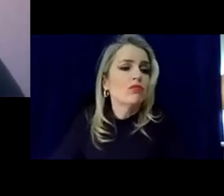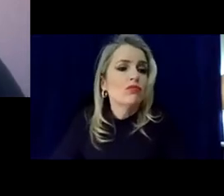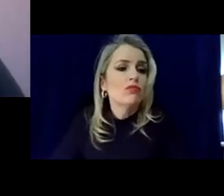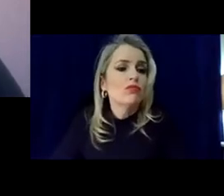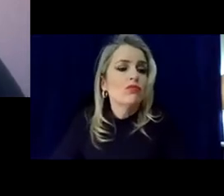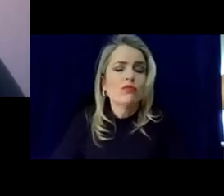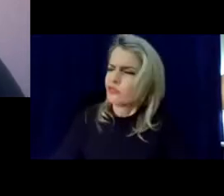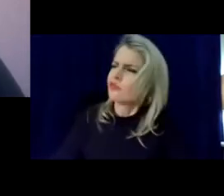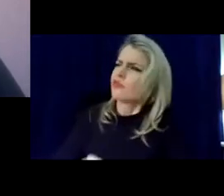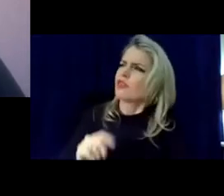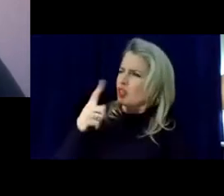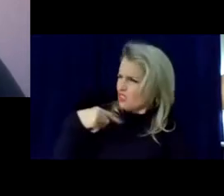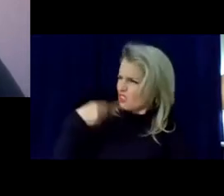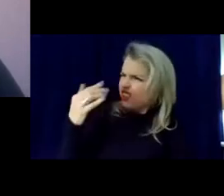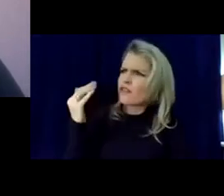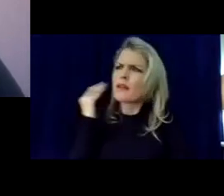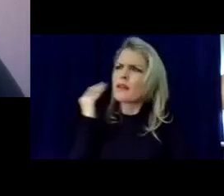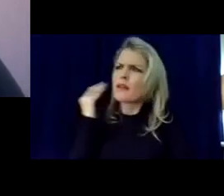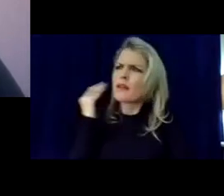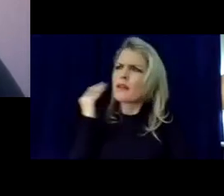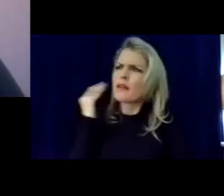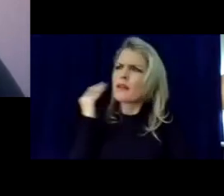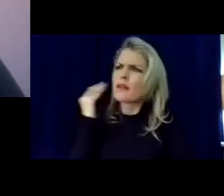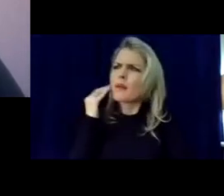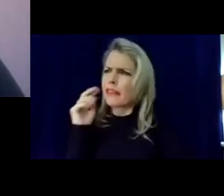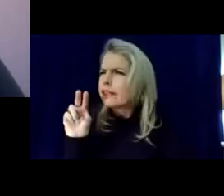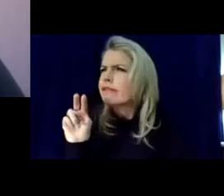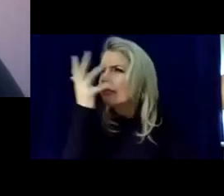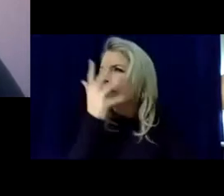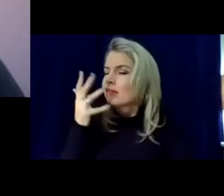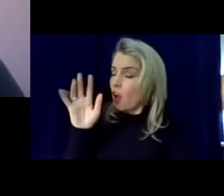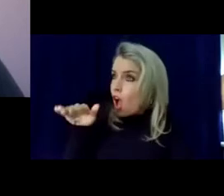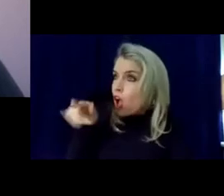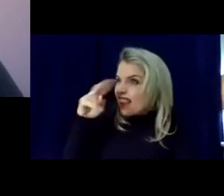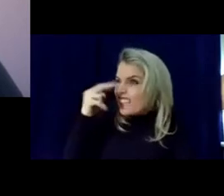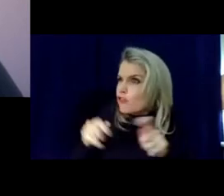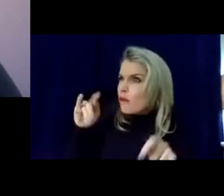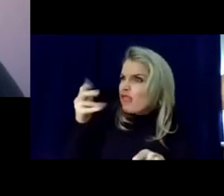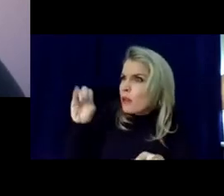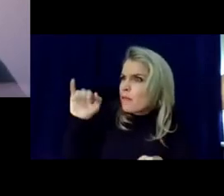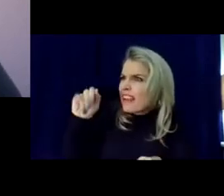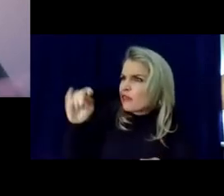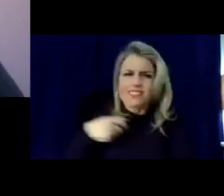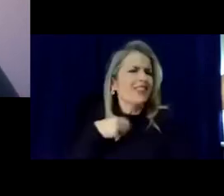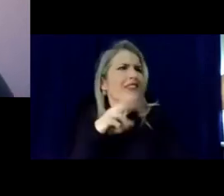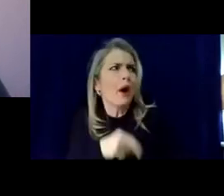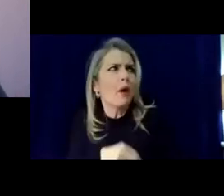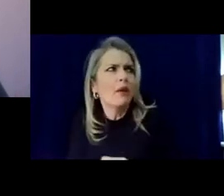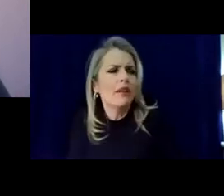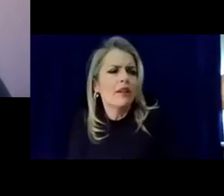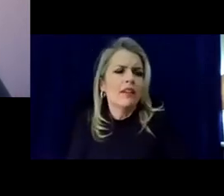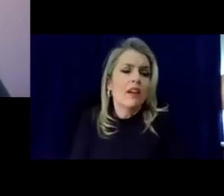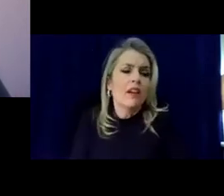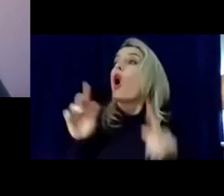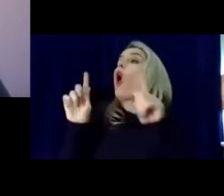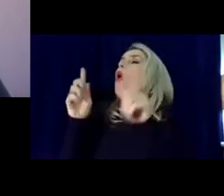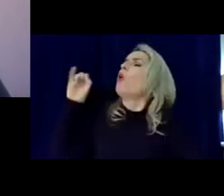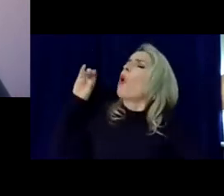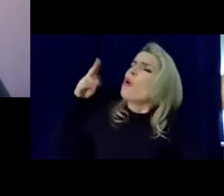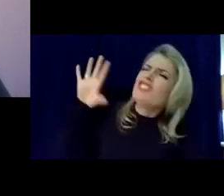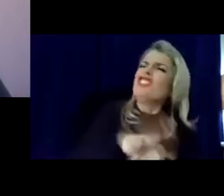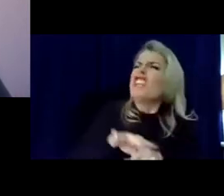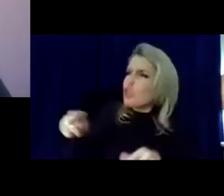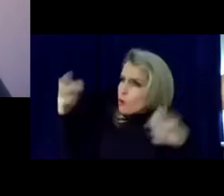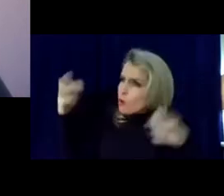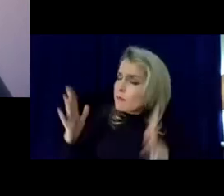Yo, you look kind of familiar. Yo, ain't you that nigga from The Matrix? Nah, I'm... Oh, shit, you a rapper,